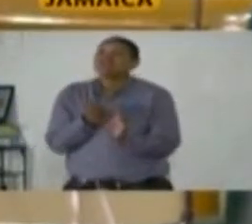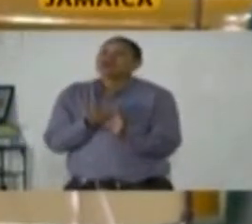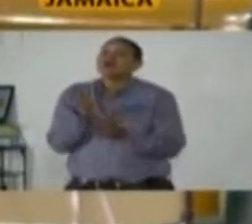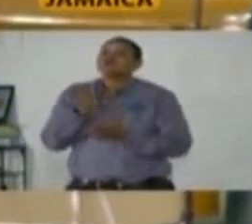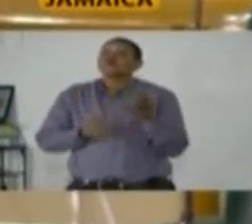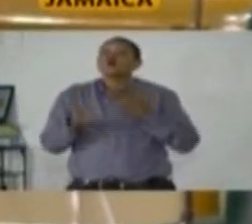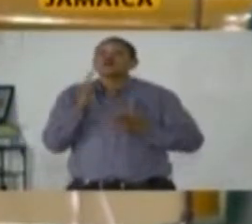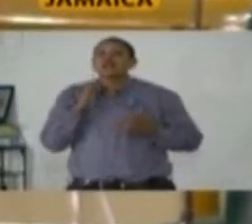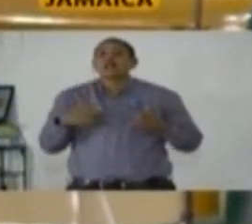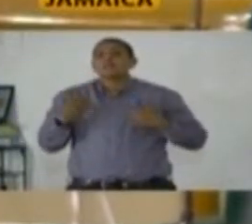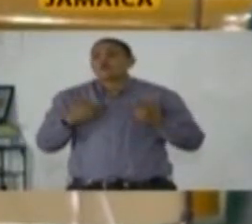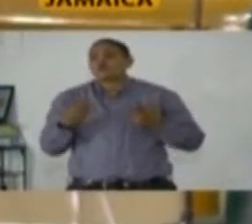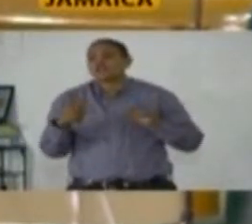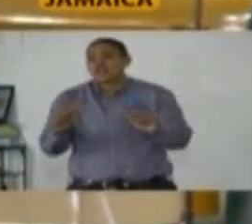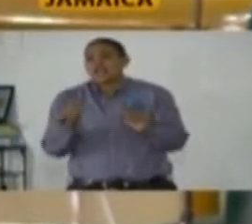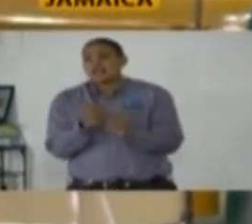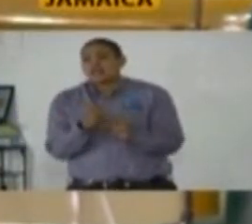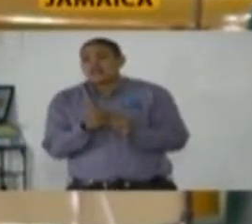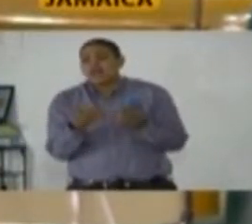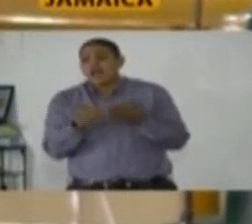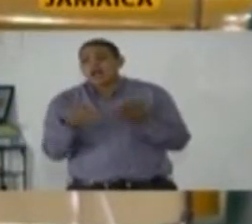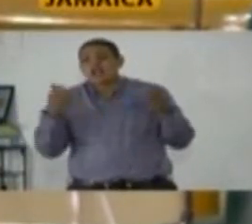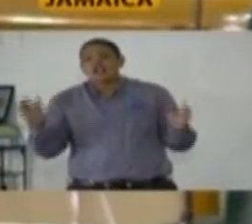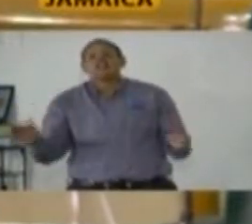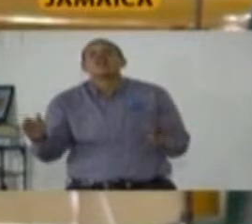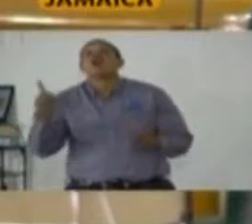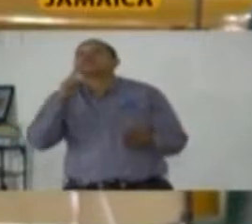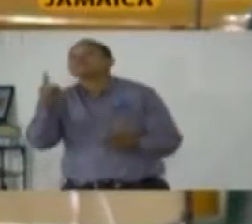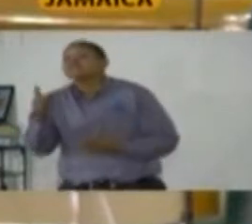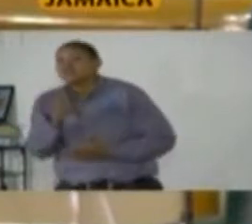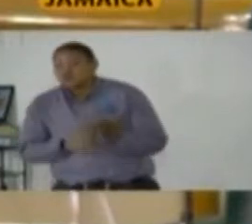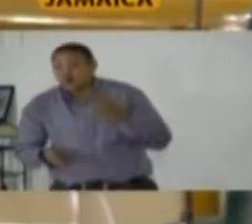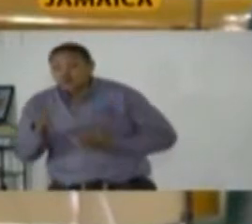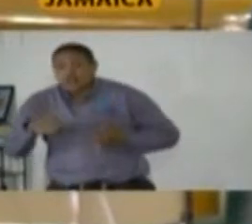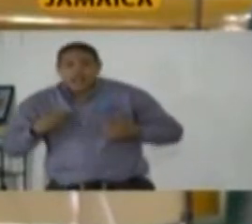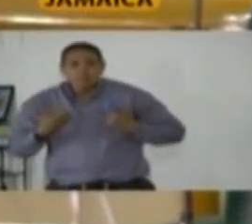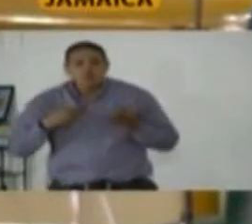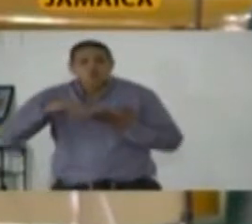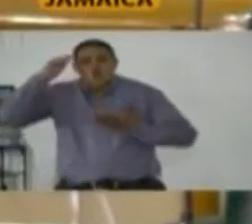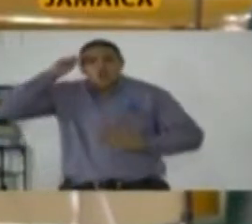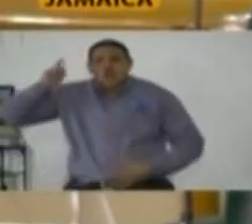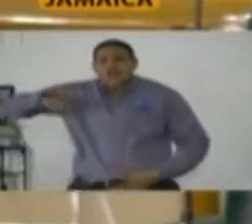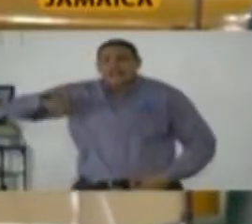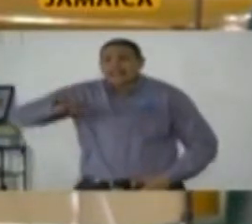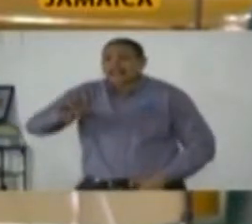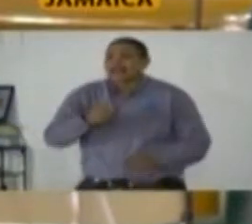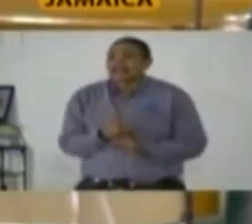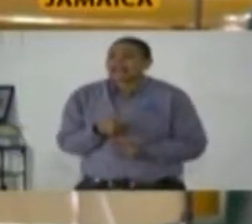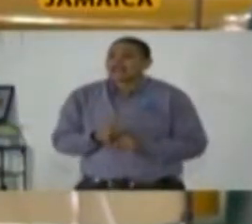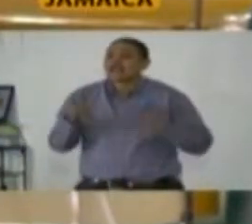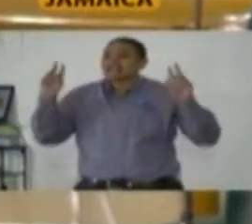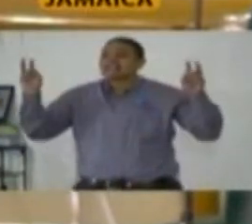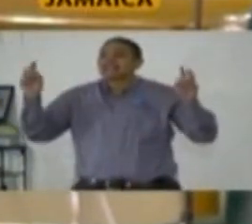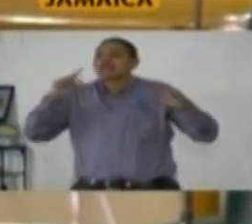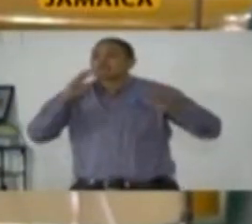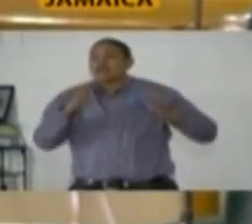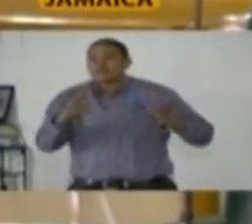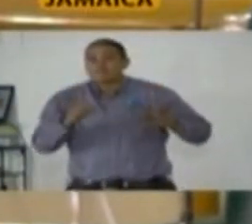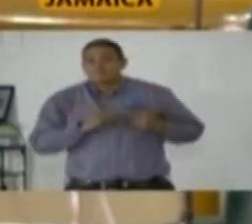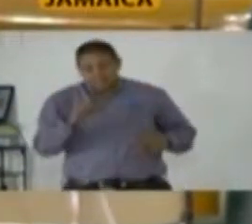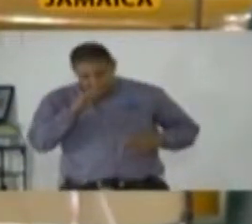by launching the Psychosocial and Socio-Emotional Learning Weeks under the theme Embracing